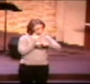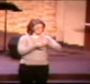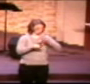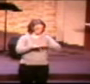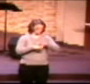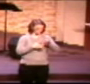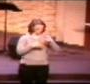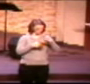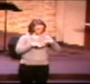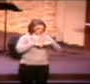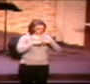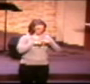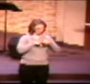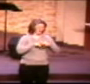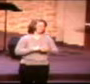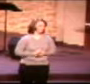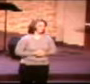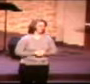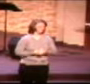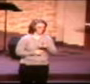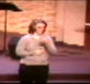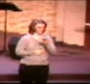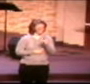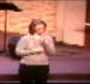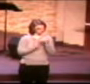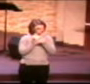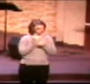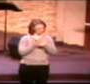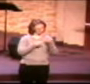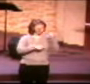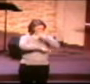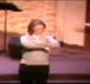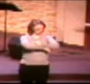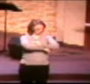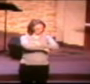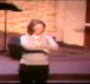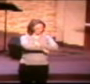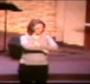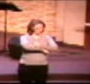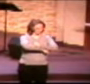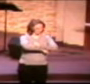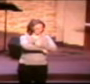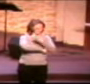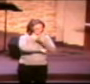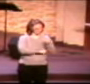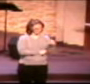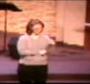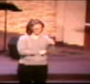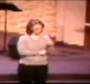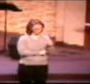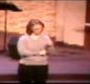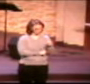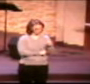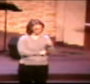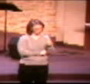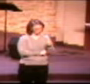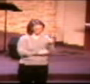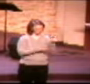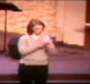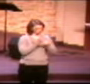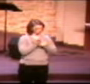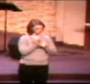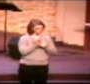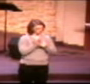ring, Carrie? Robin inscribed the date. And then Robin also